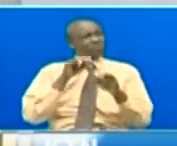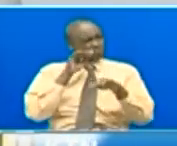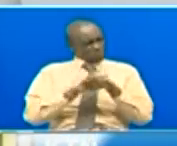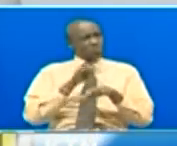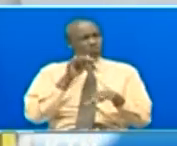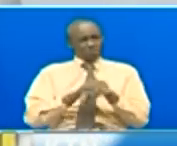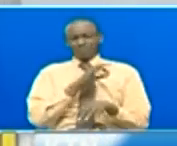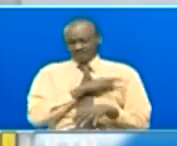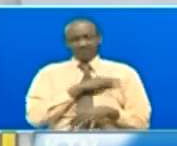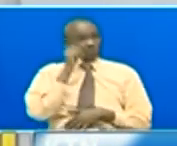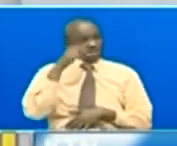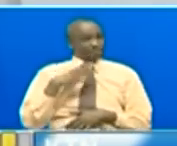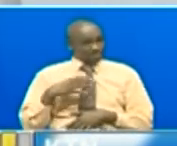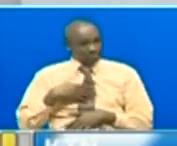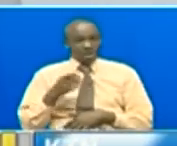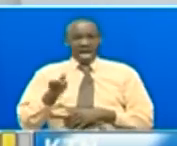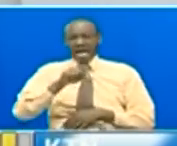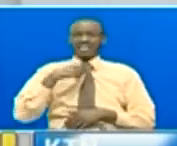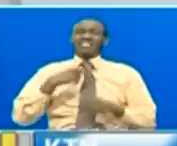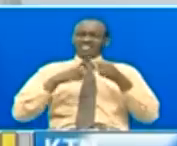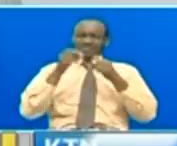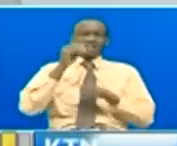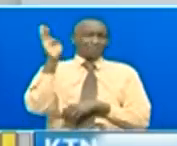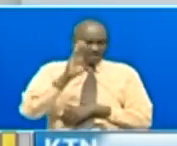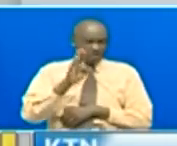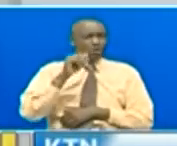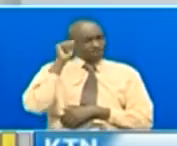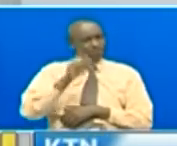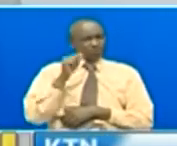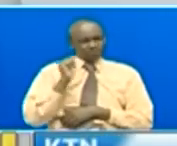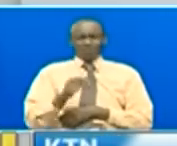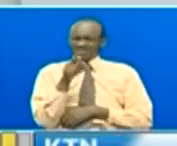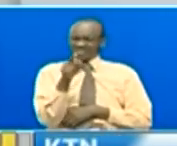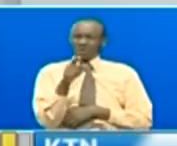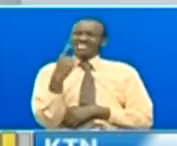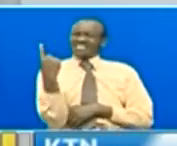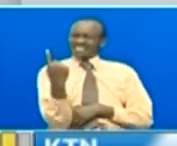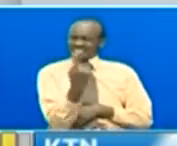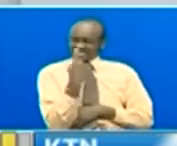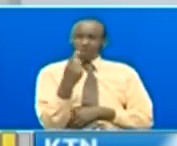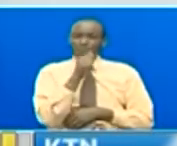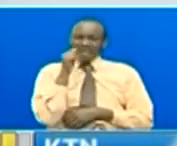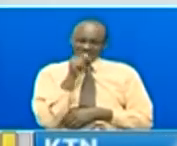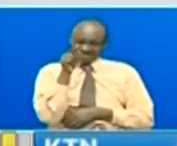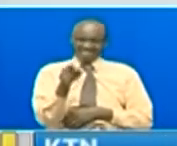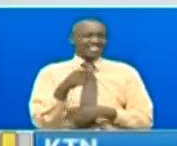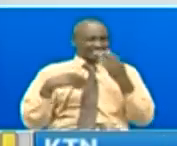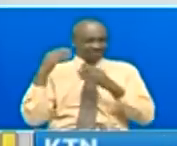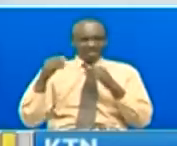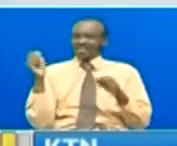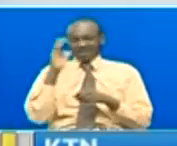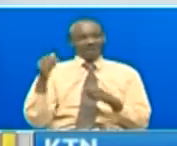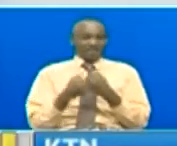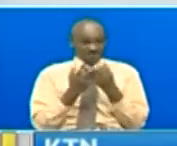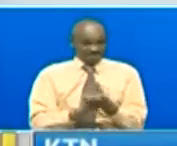strategic benefit to Kenya, and at 70 billion shillings will be the largest single private investment in Kenya's history. The construction